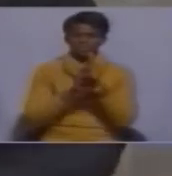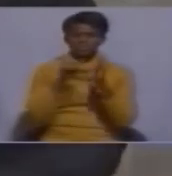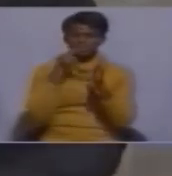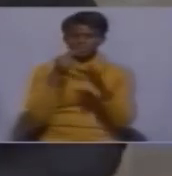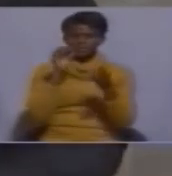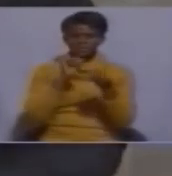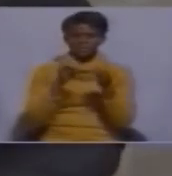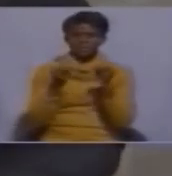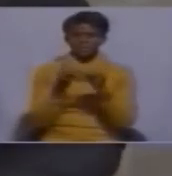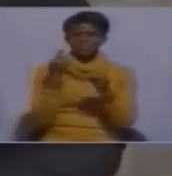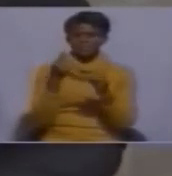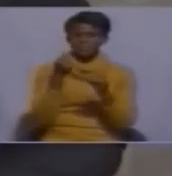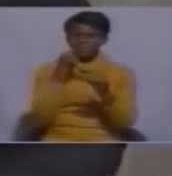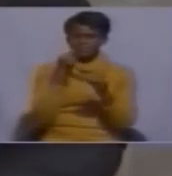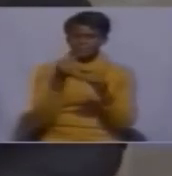number 1 says that